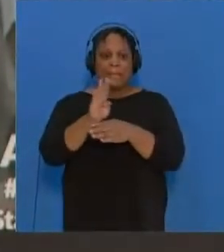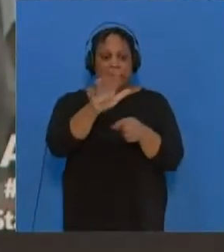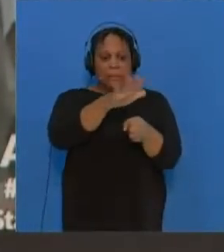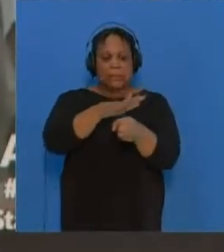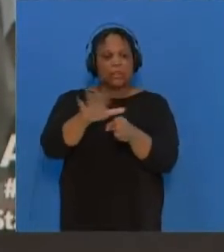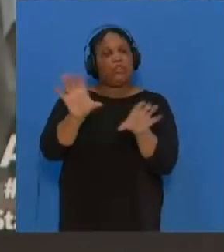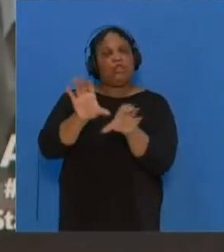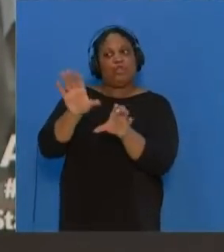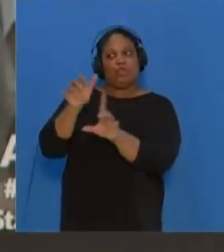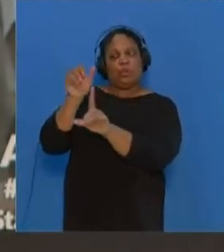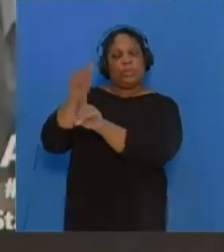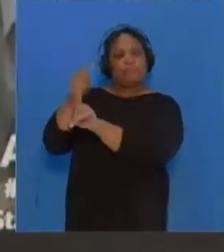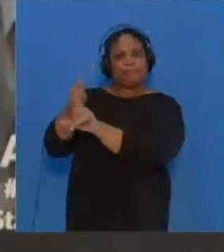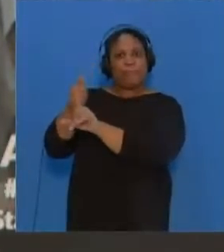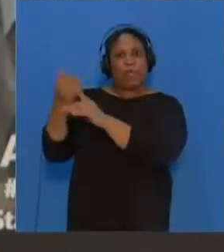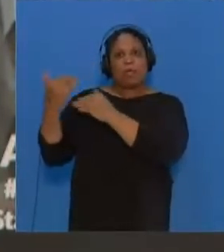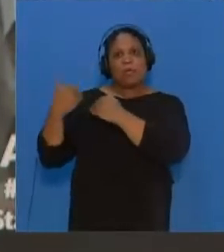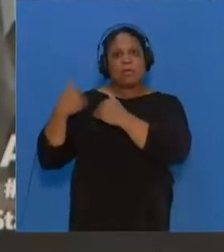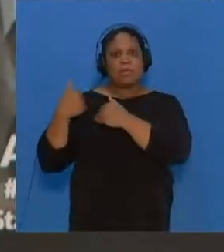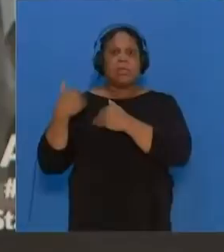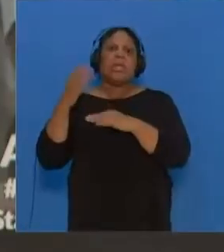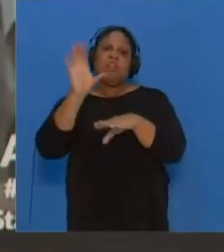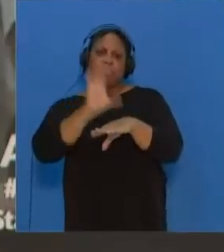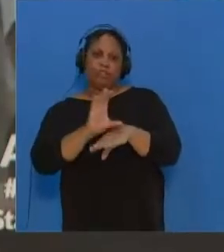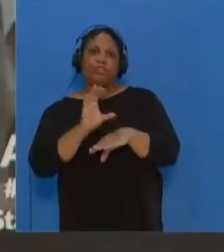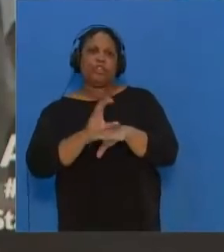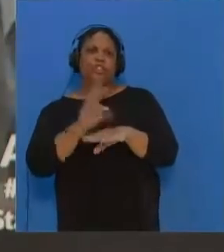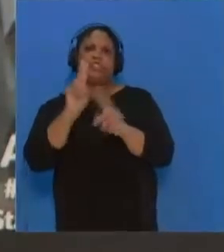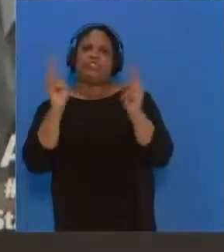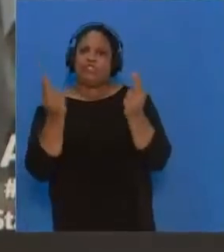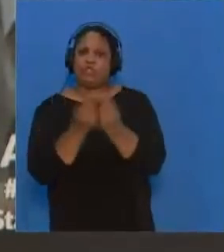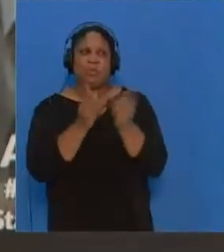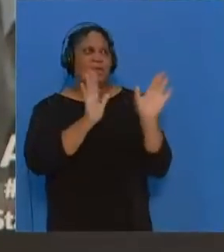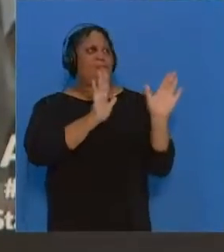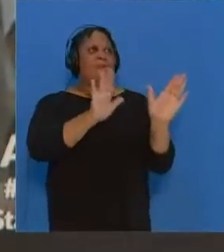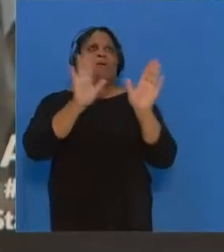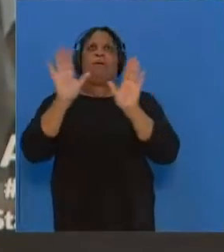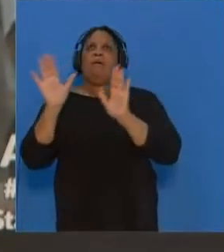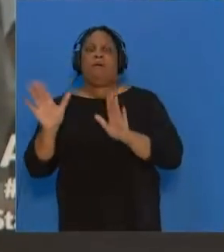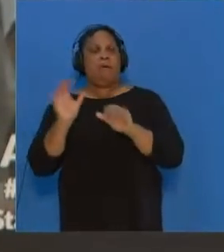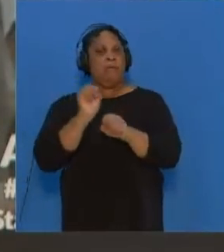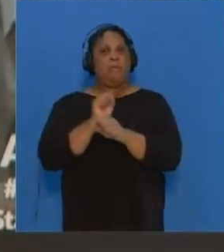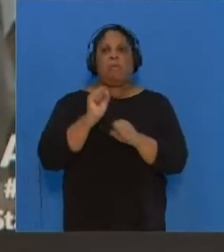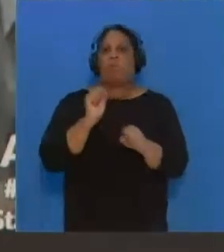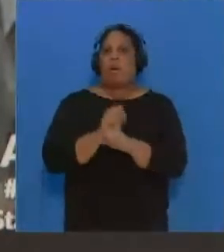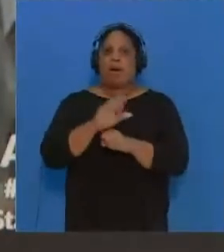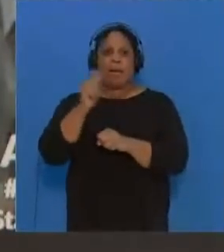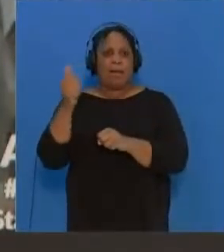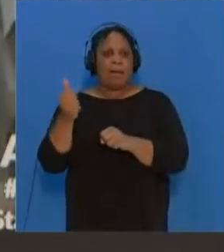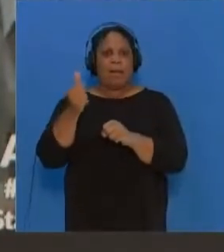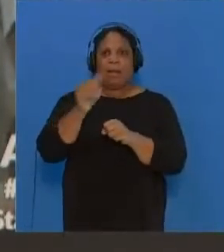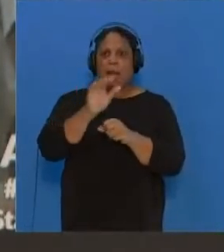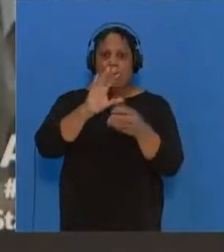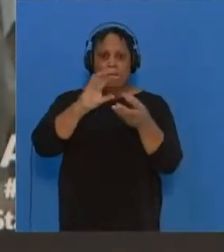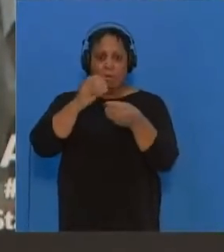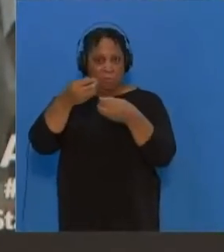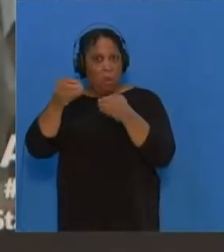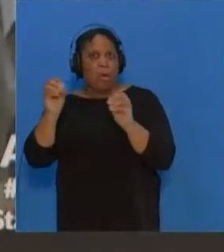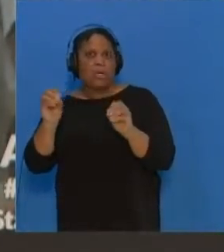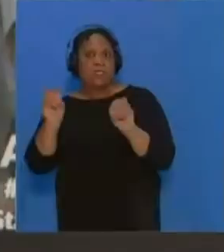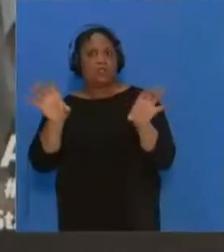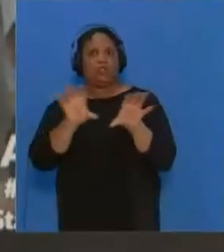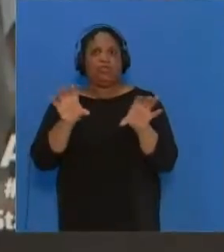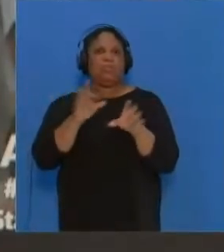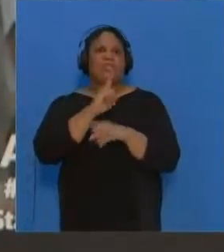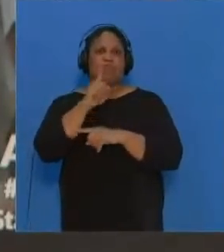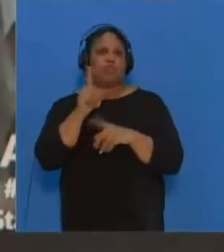their part, the corporate sector here in Bermuda, the churches who are doing phenomenal work, the community organizations and others, making sure that people aren't going